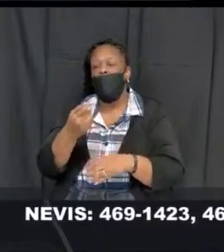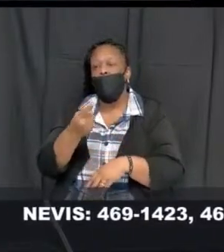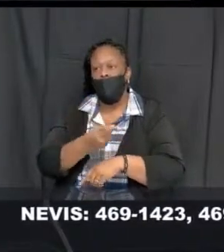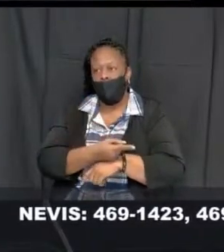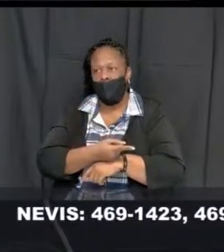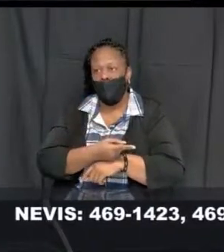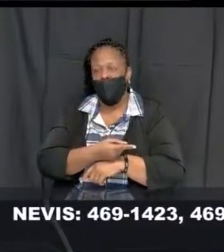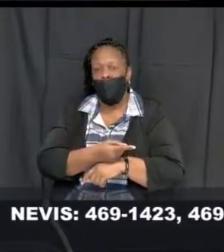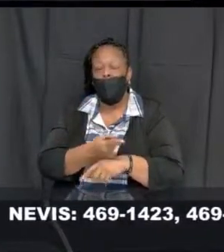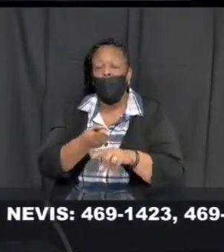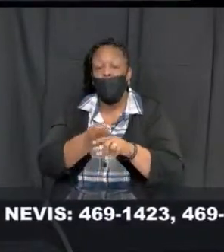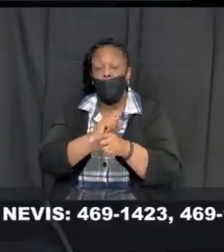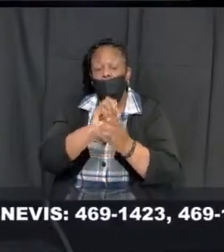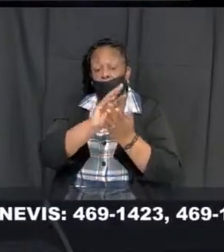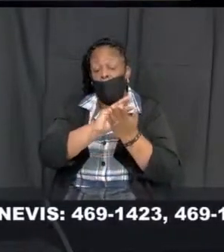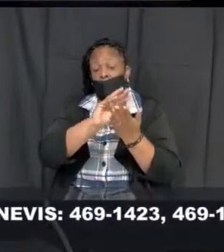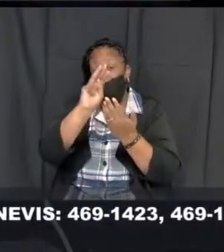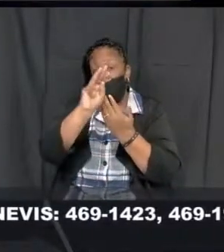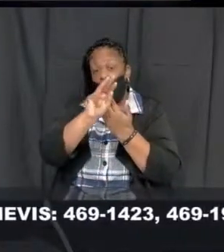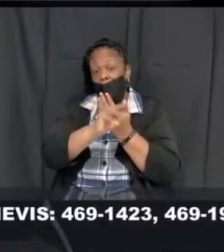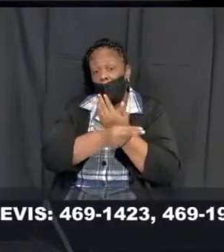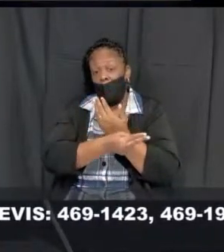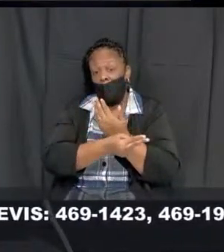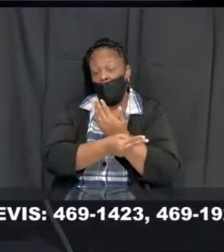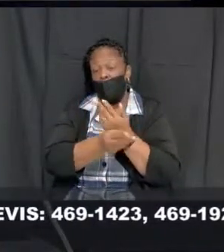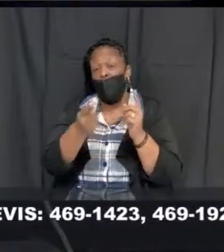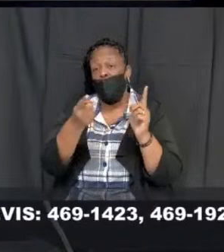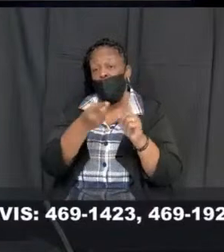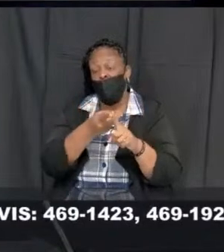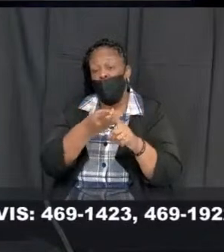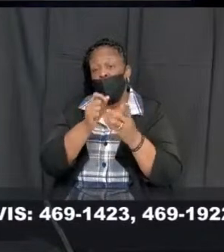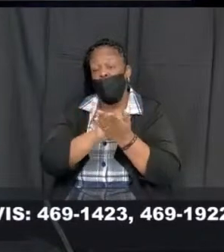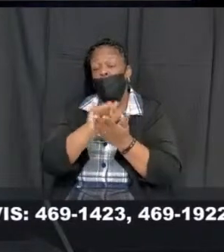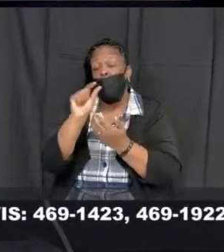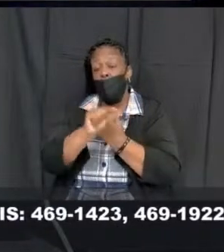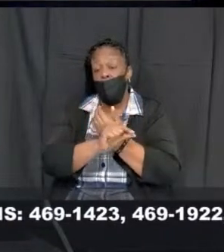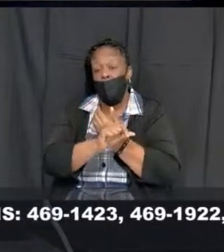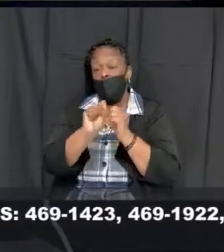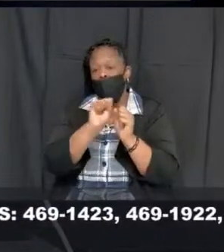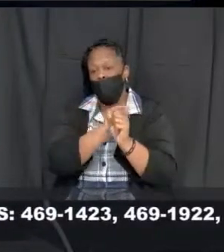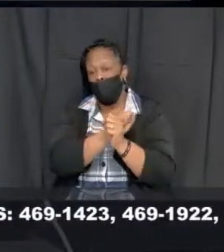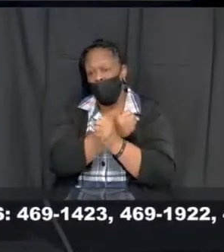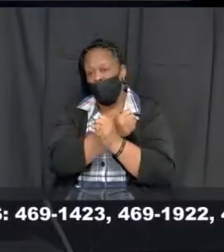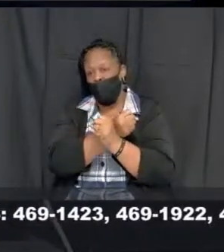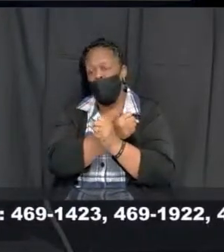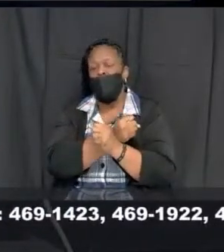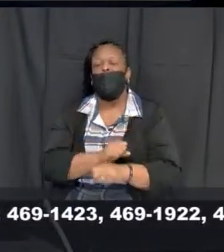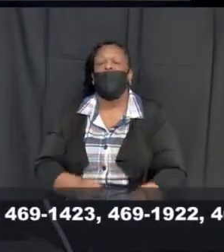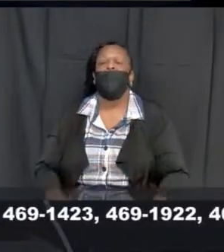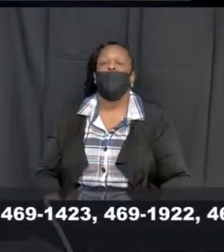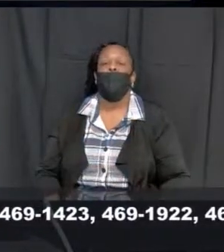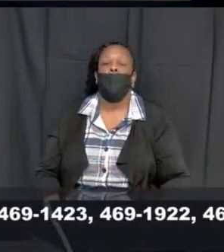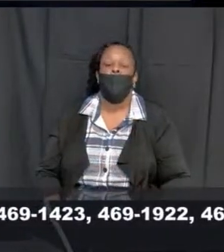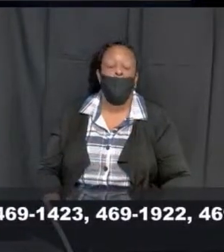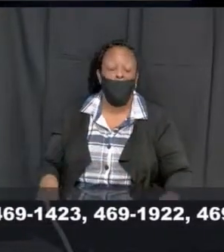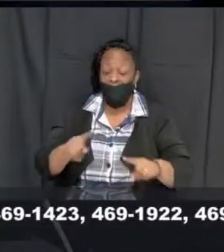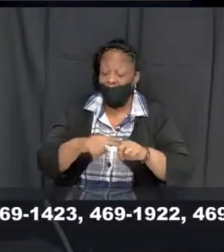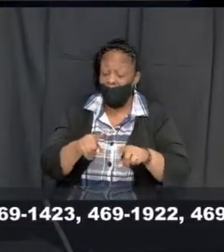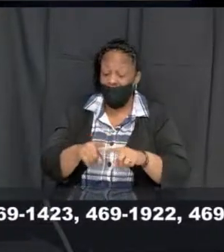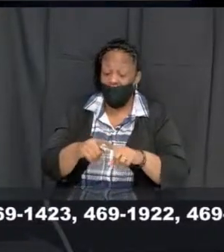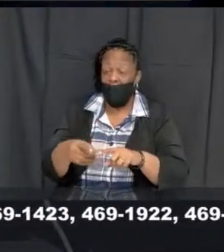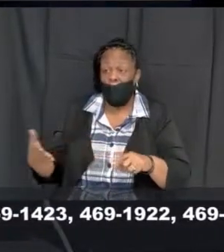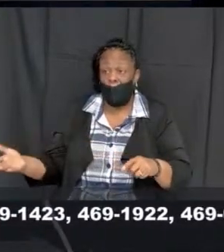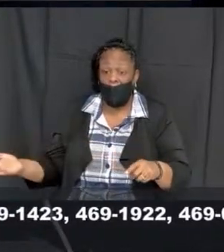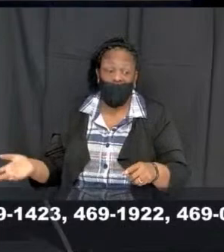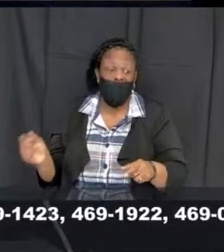were dealing a lot with misinformation, and we began our risk communication strategy. It was implemented, whereby we had